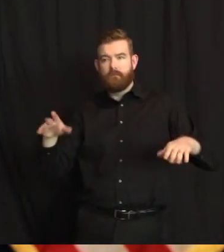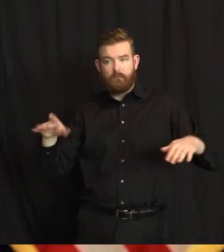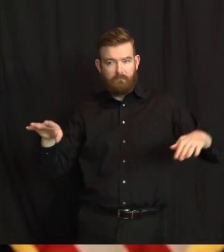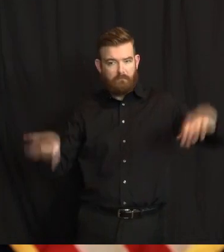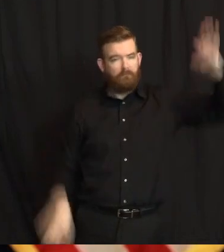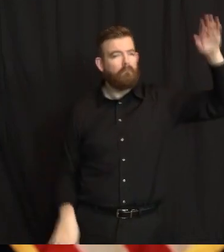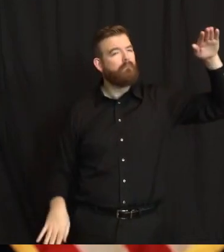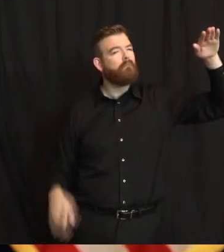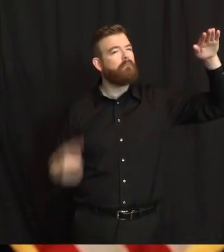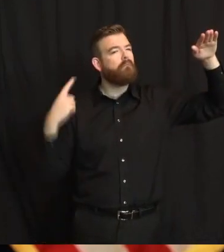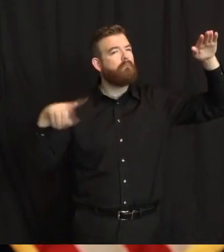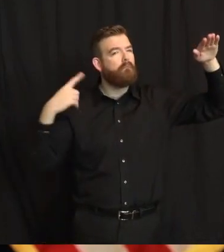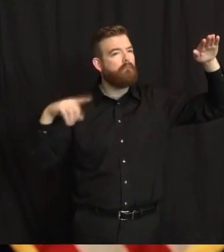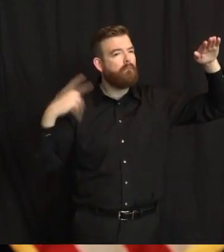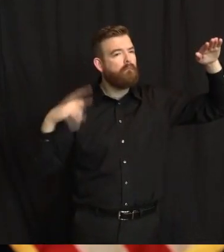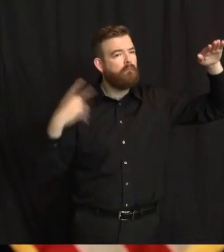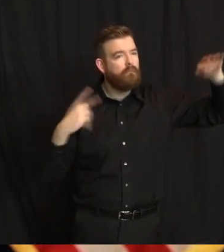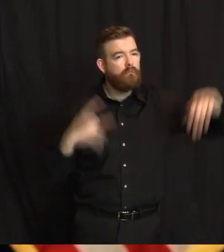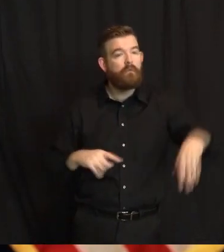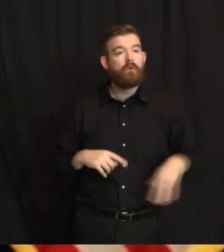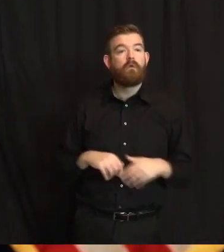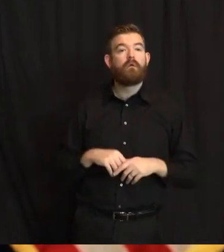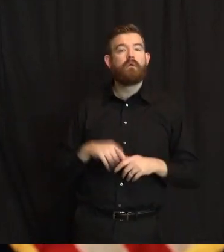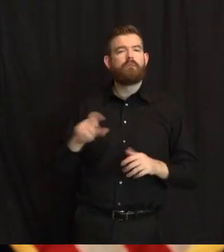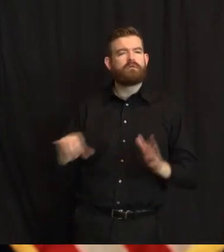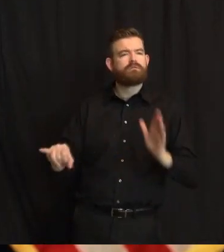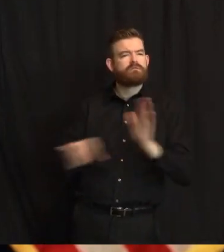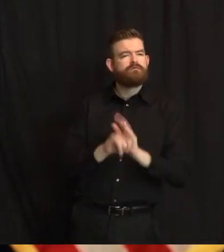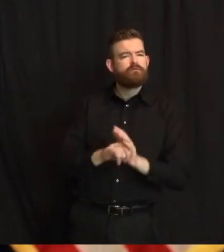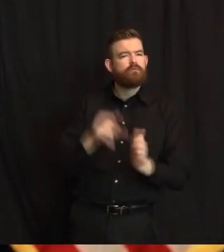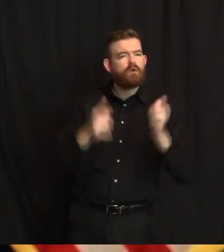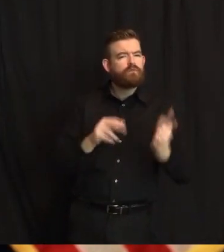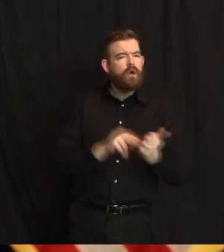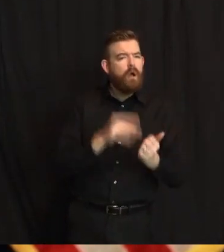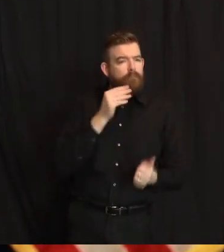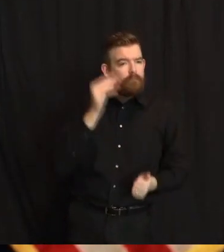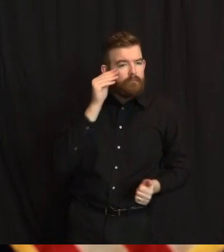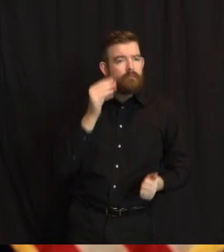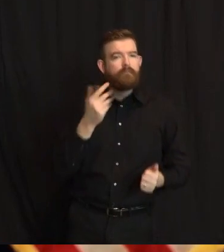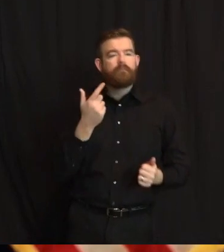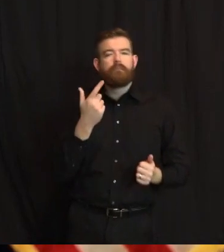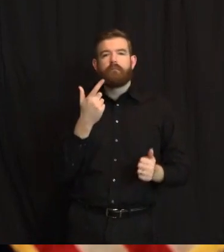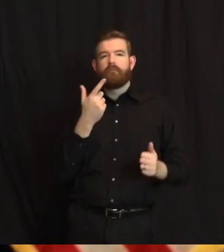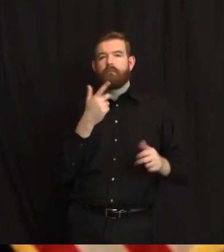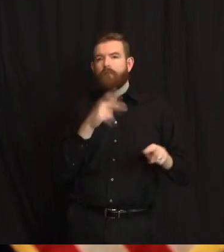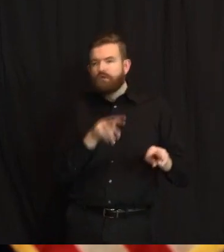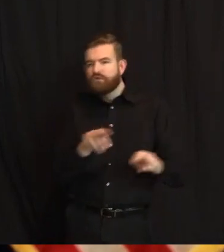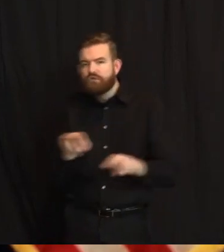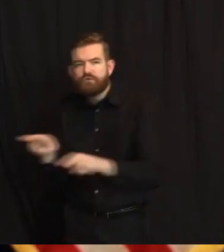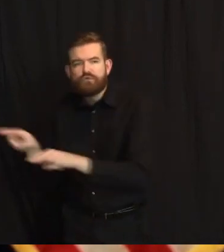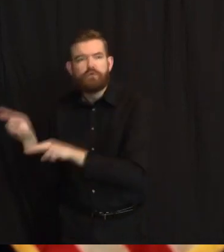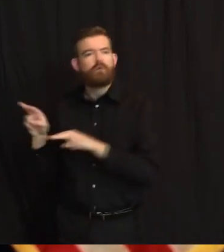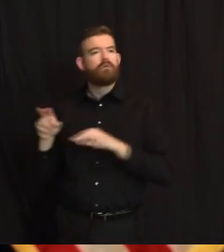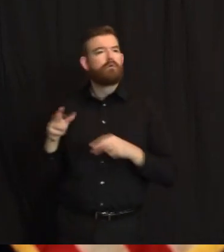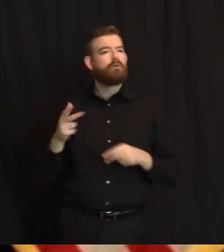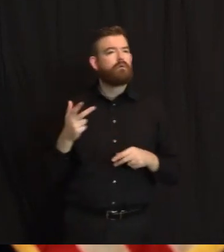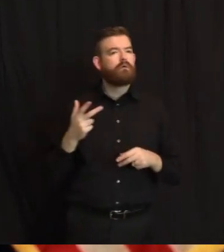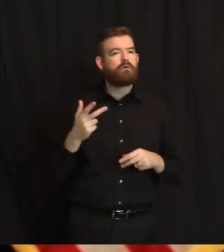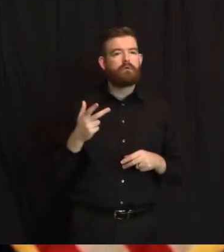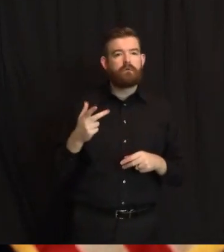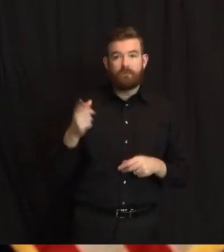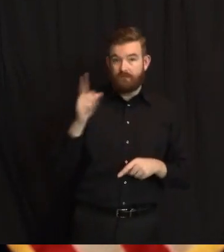that are under scrutiny, and if not, explain why? I would just say this, 2 things. On the constitutional authority